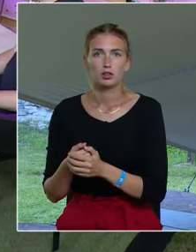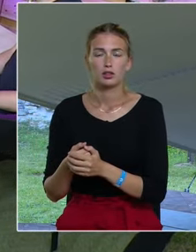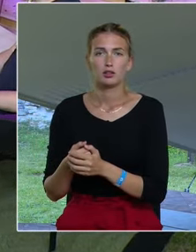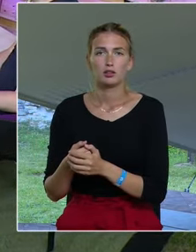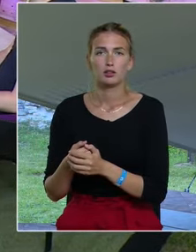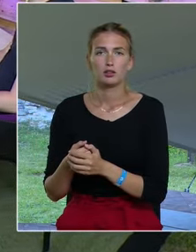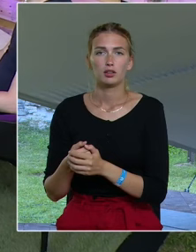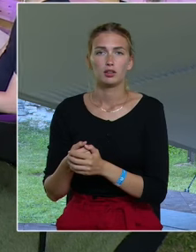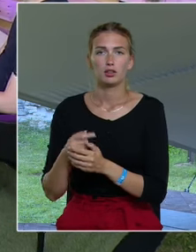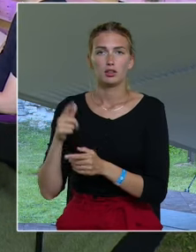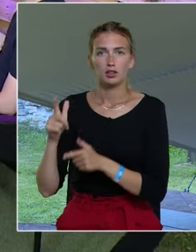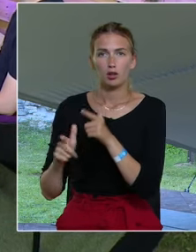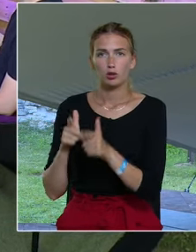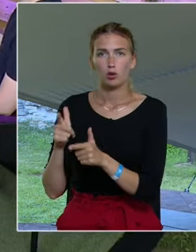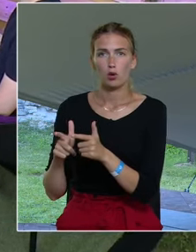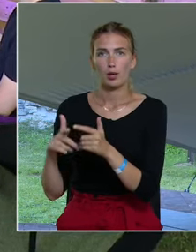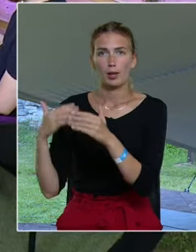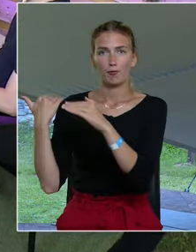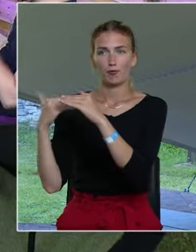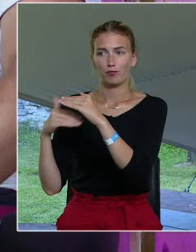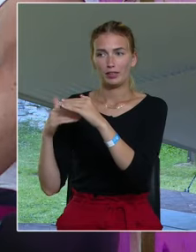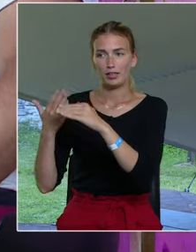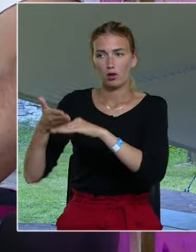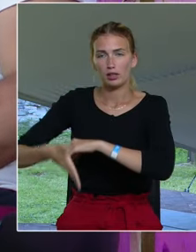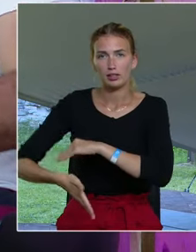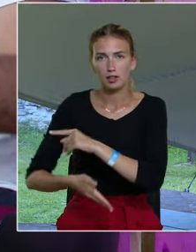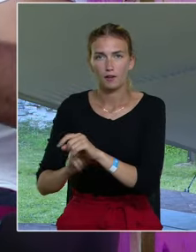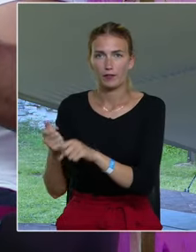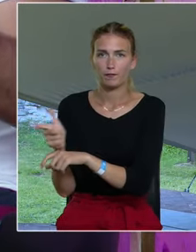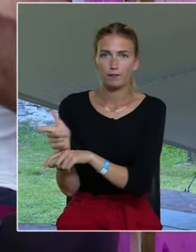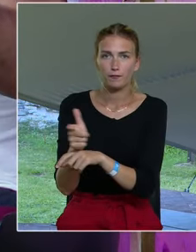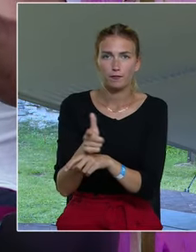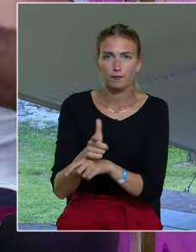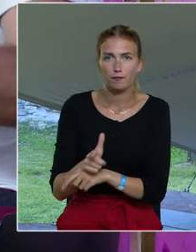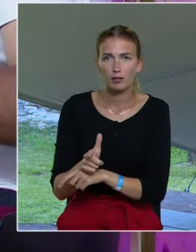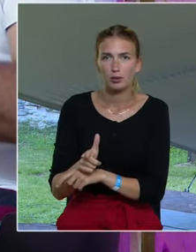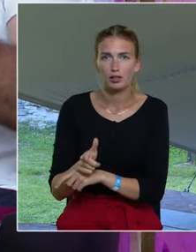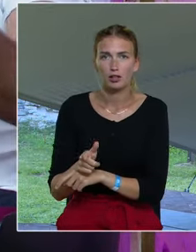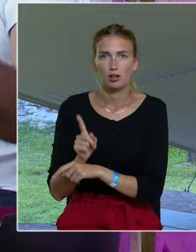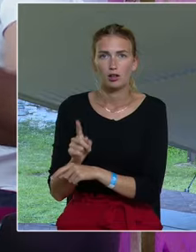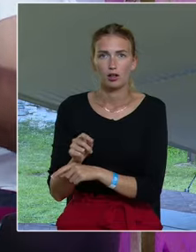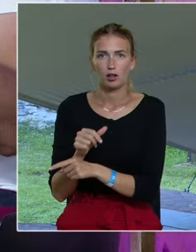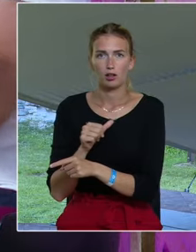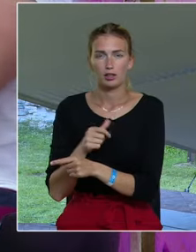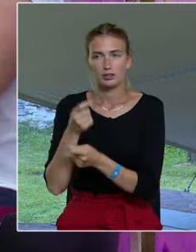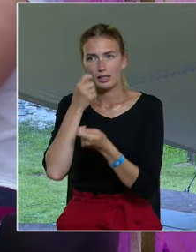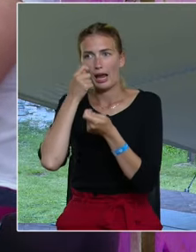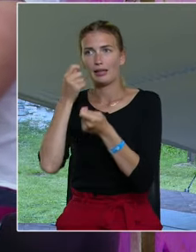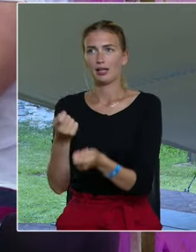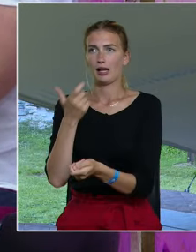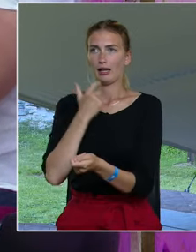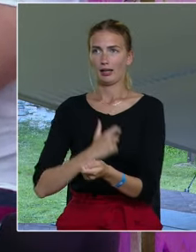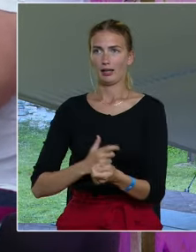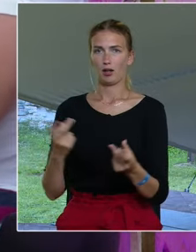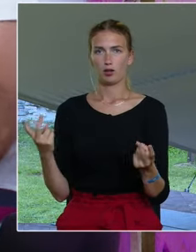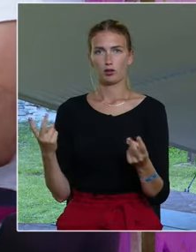basically having a live picture behind you and not having to like have to look like you are an amateur, but you can really be like,